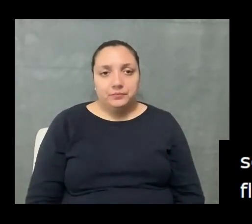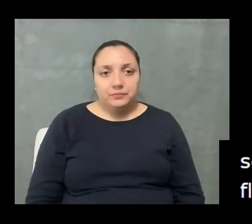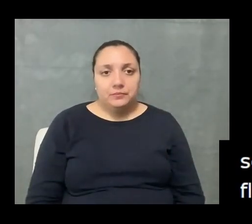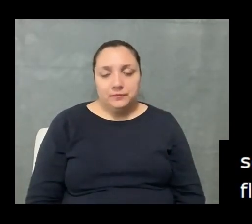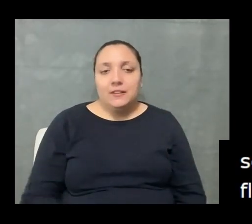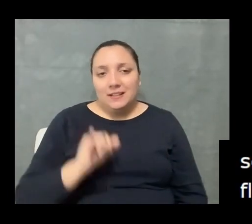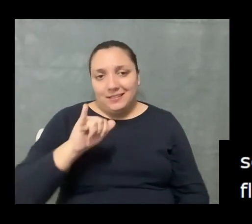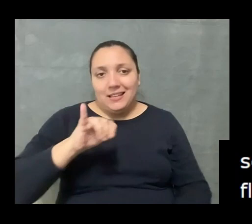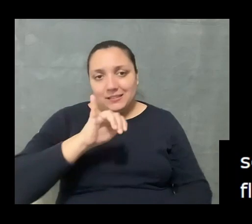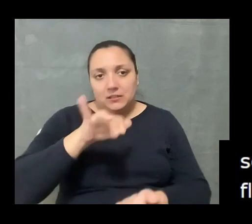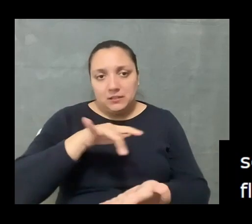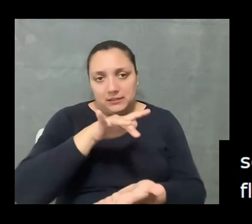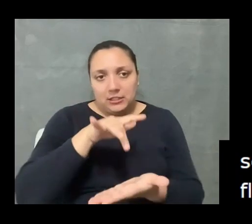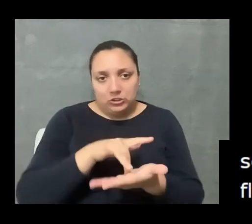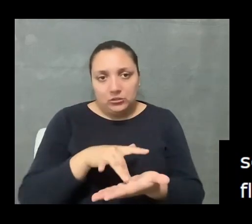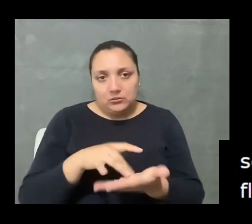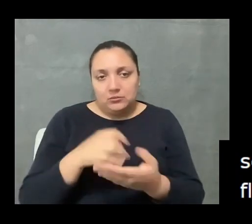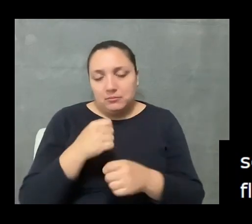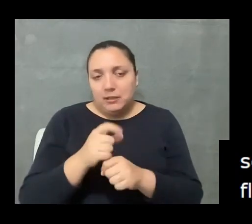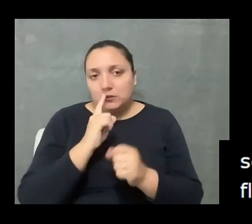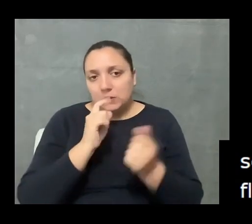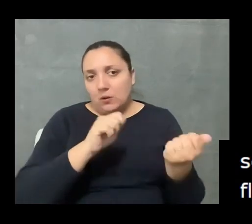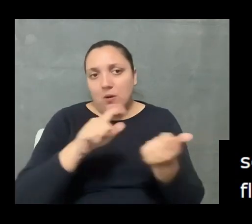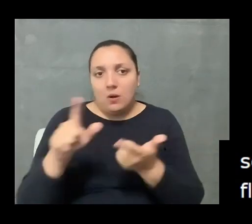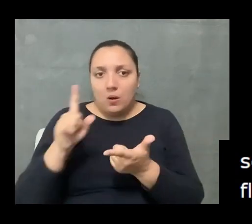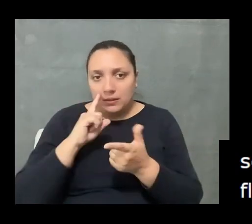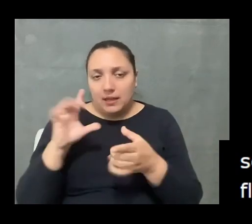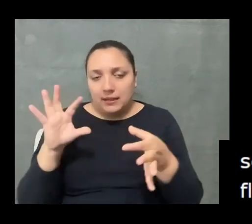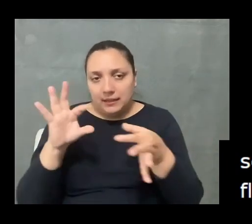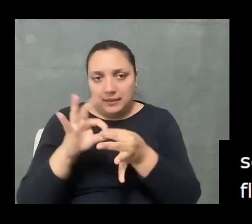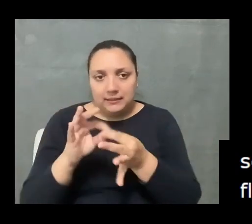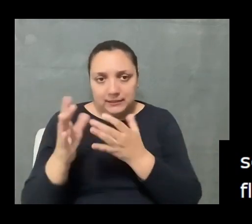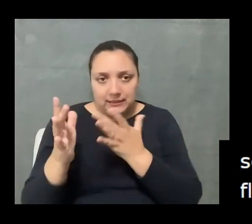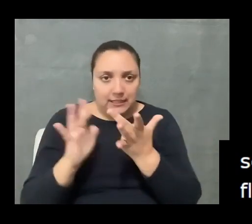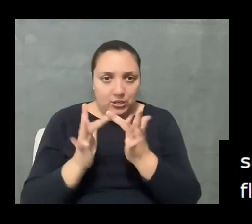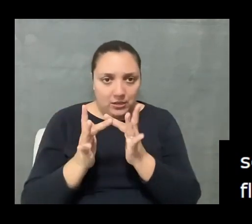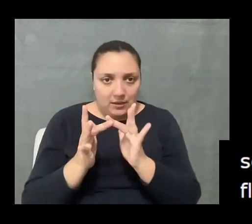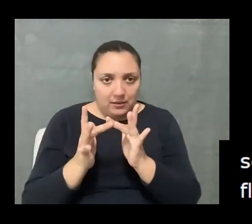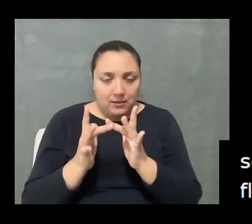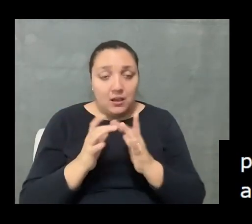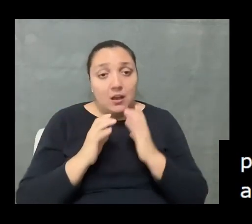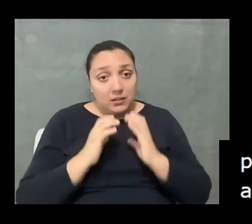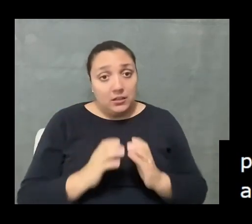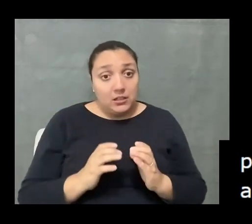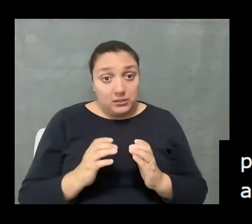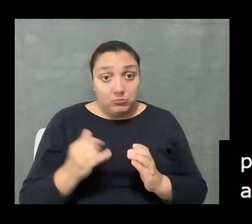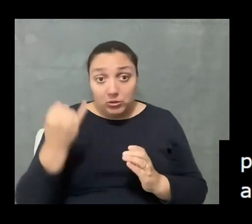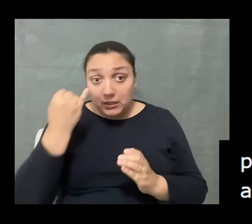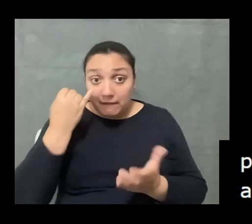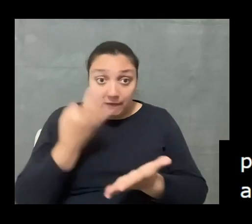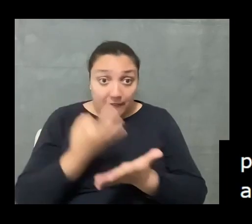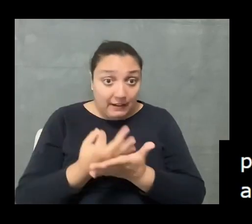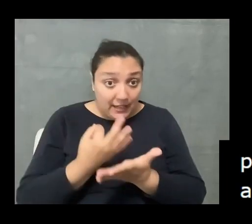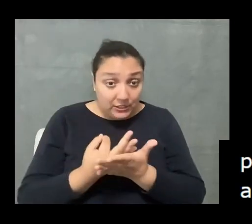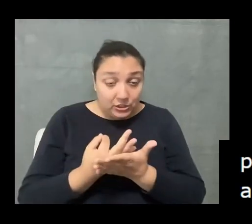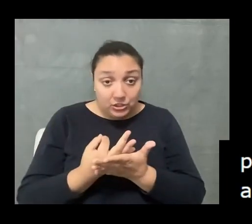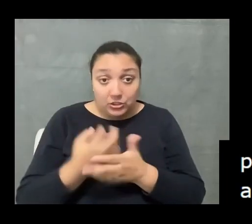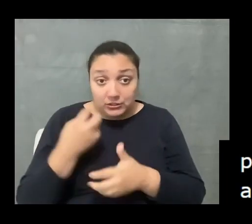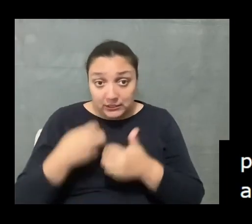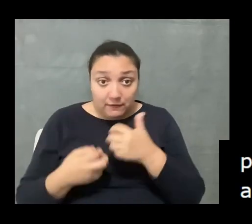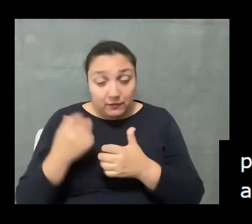getting underserved residents connected to the internet and keeping them connected. Customers experience financial difficulties, will often disconnect their